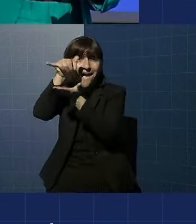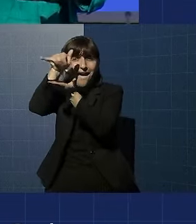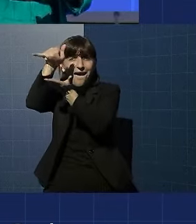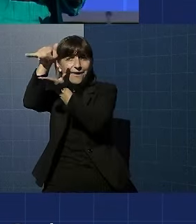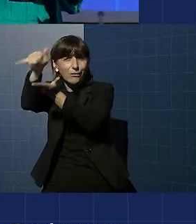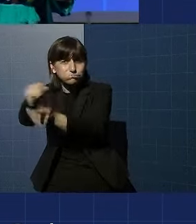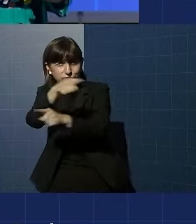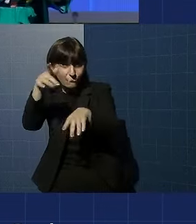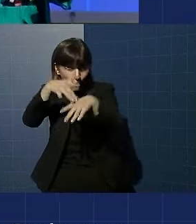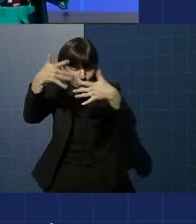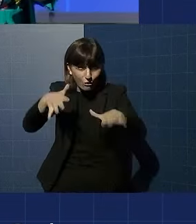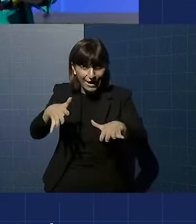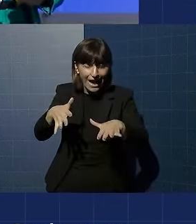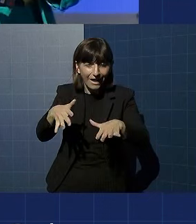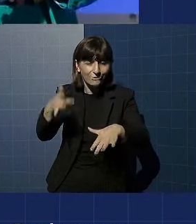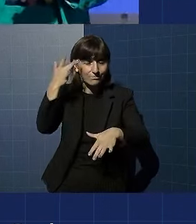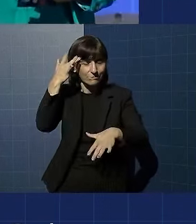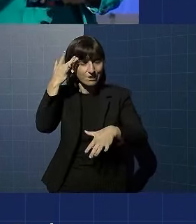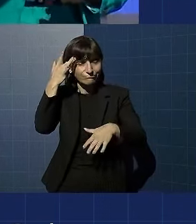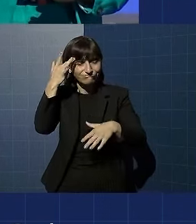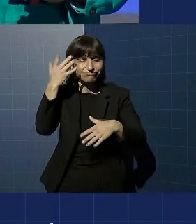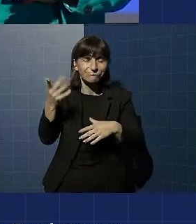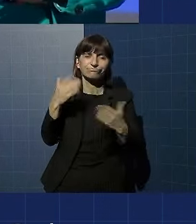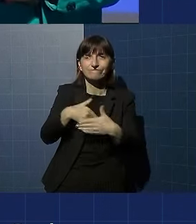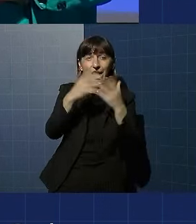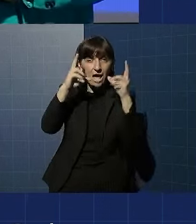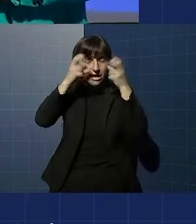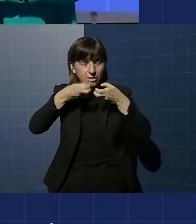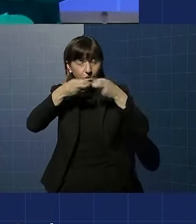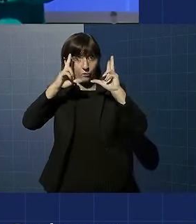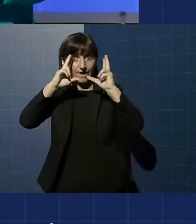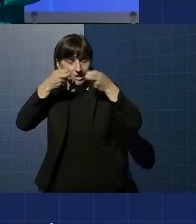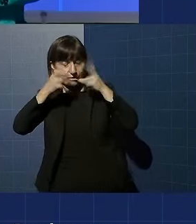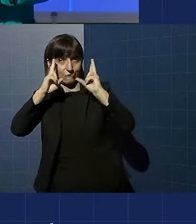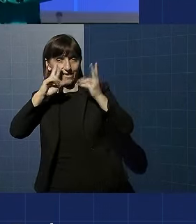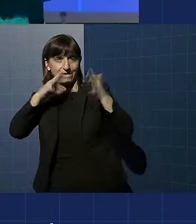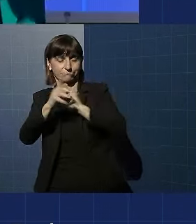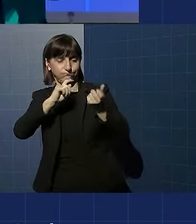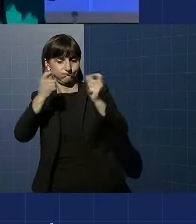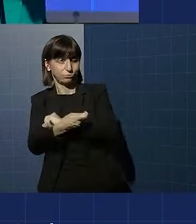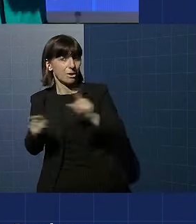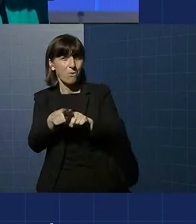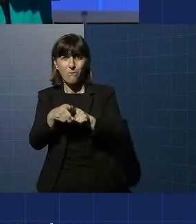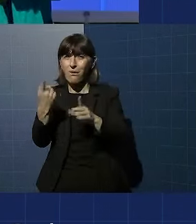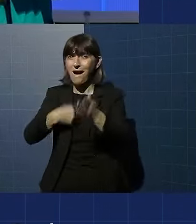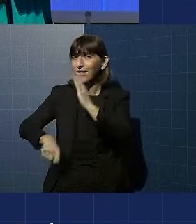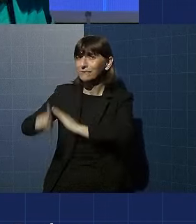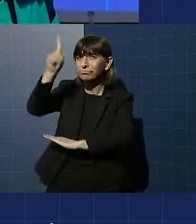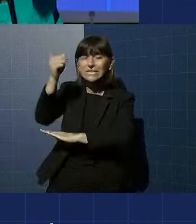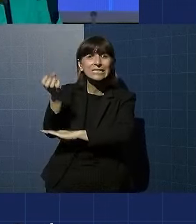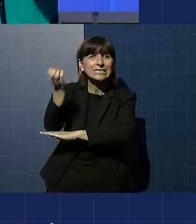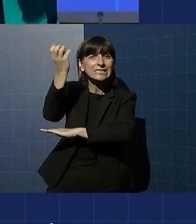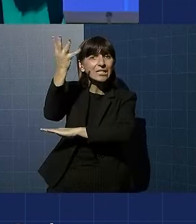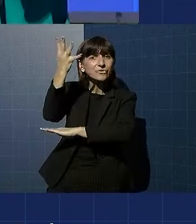Station, astronauts see 16 sunrises and sunsets every day. 16.